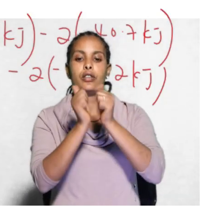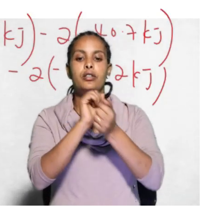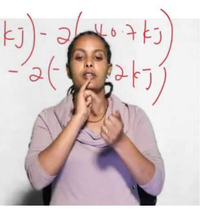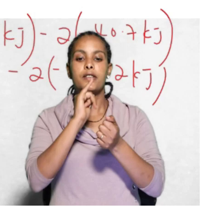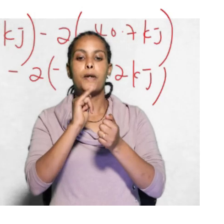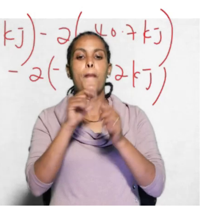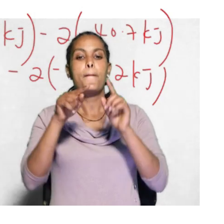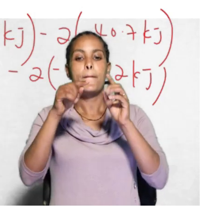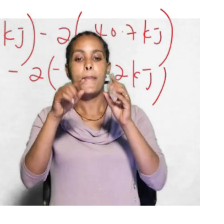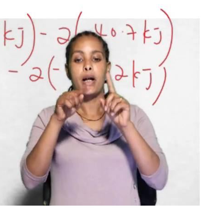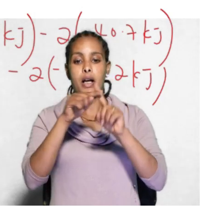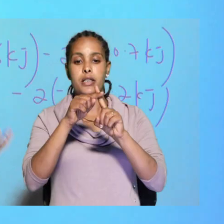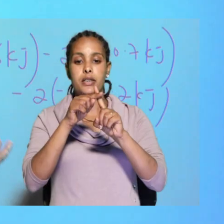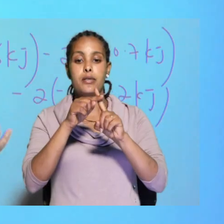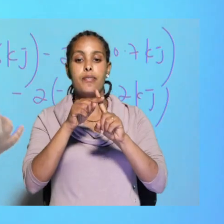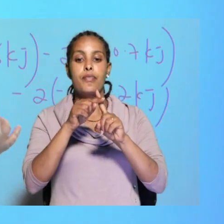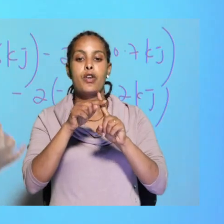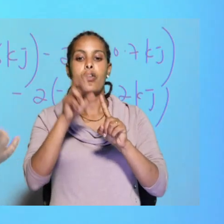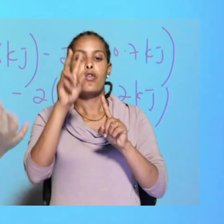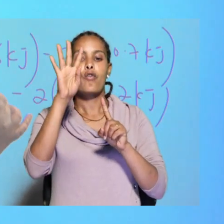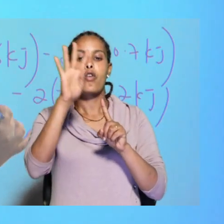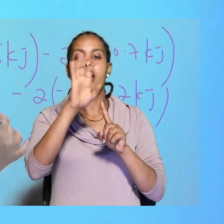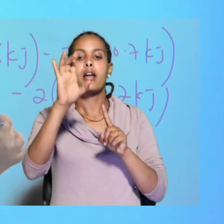is plus